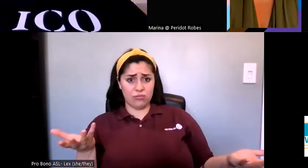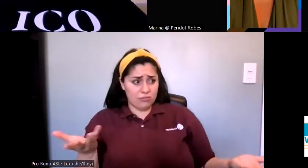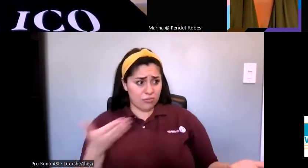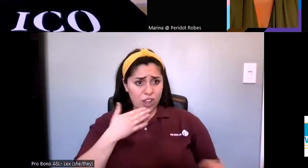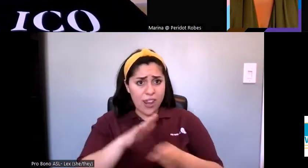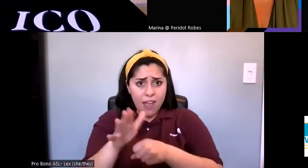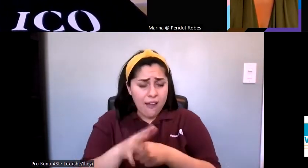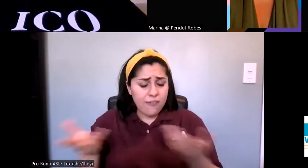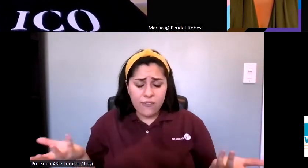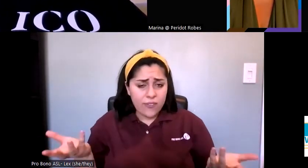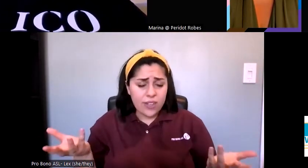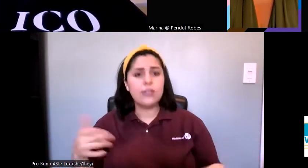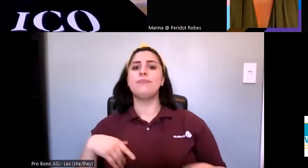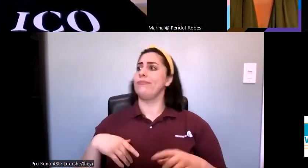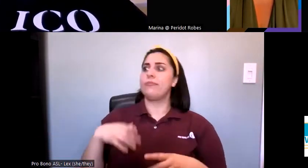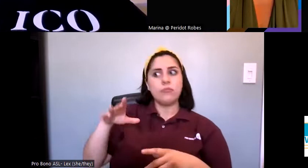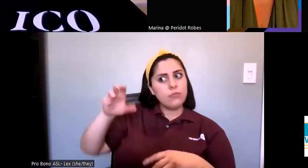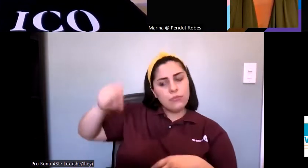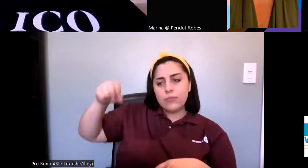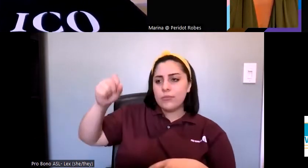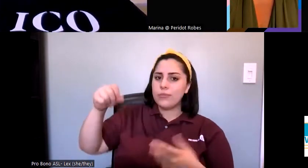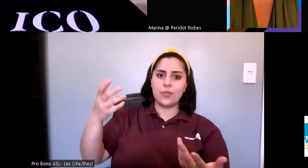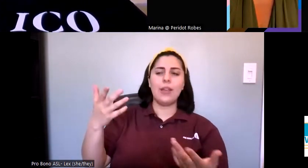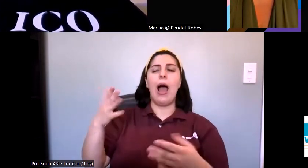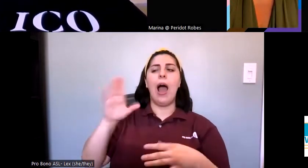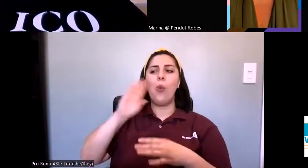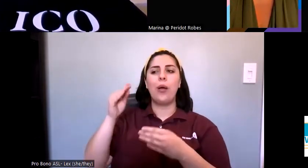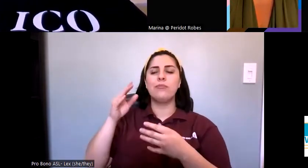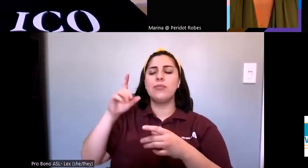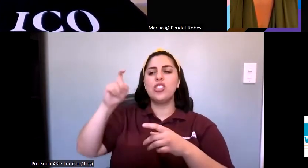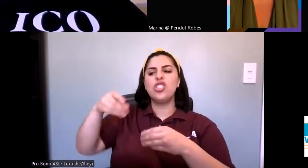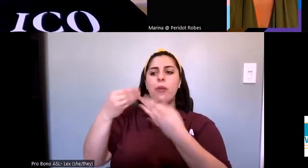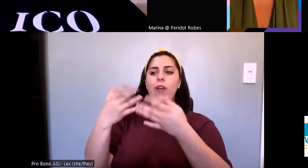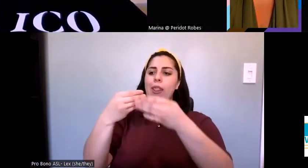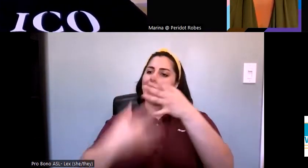definitely. A list of good sofas for larger people.